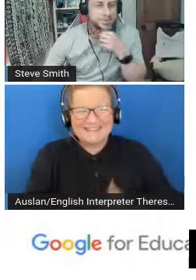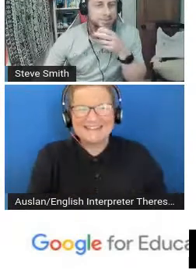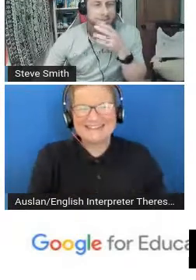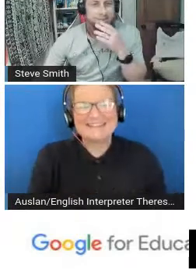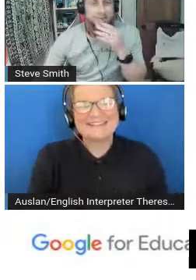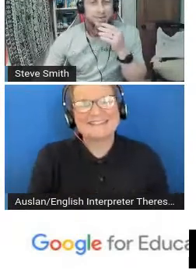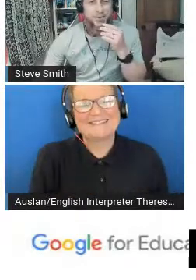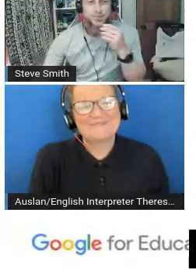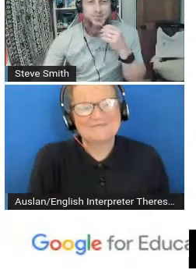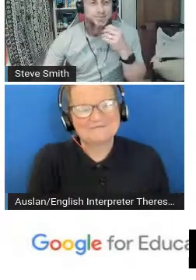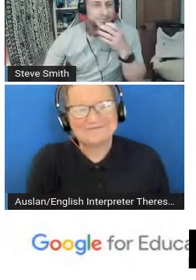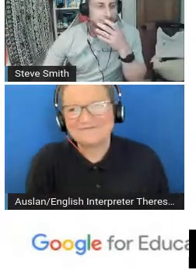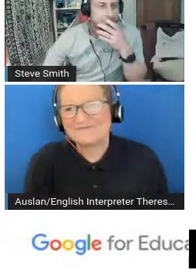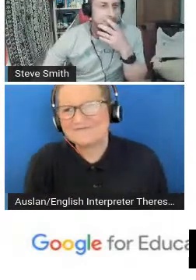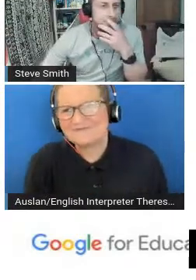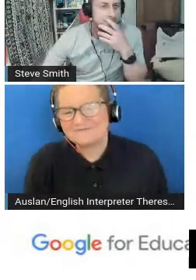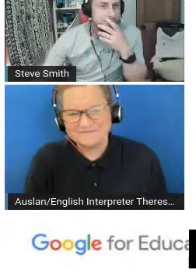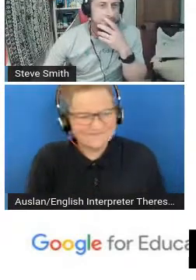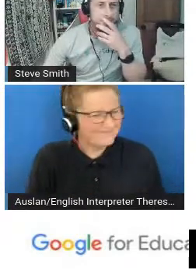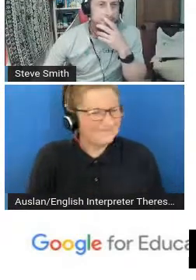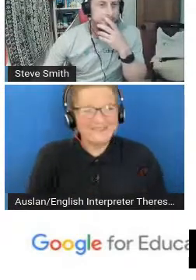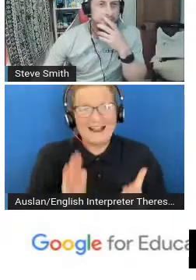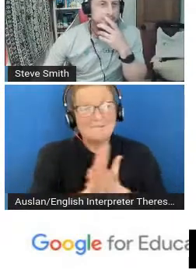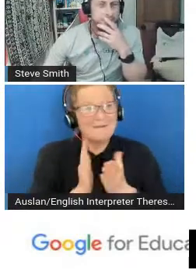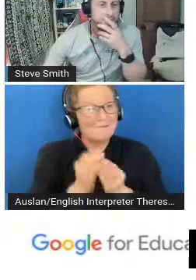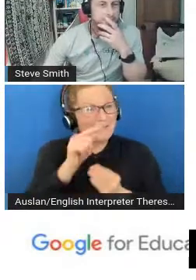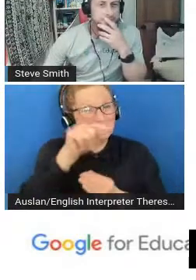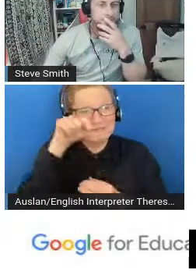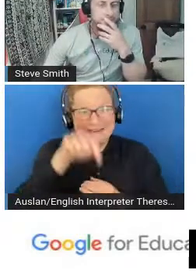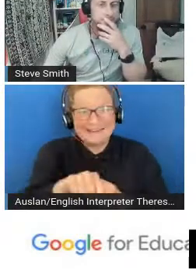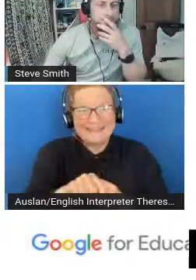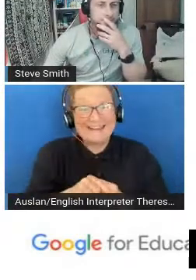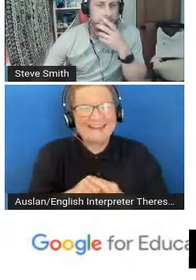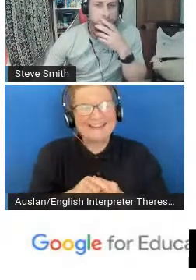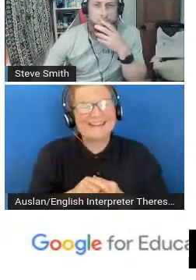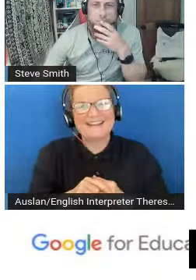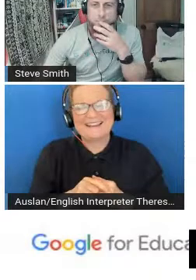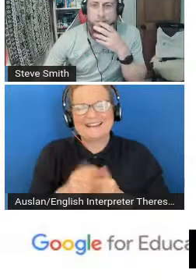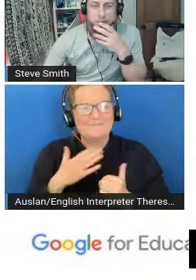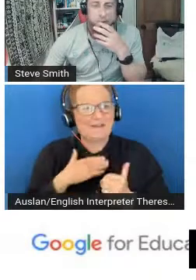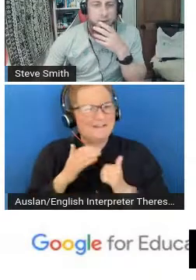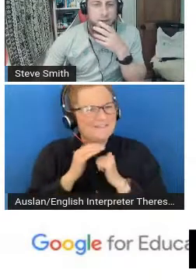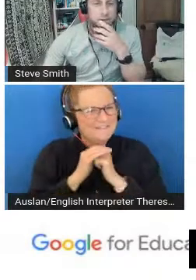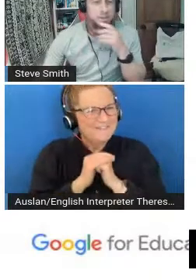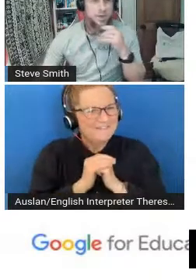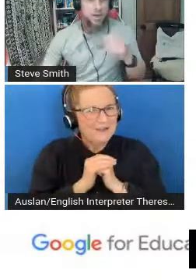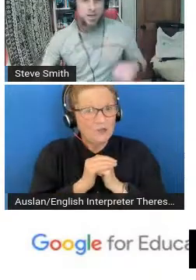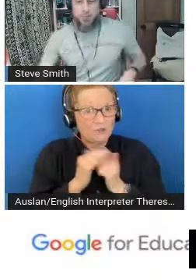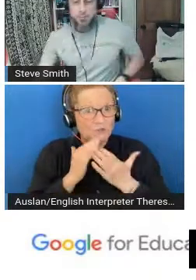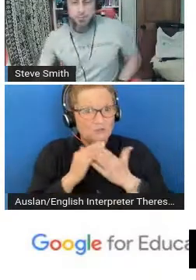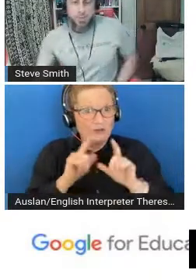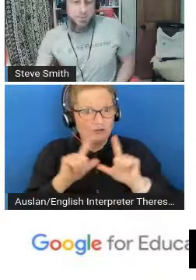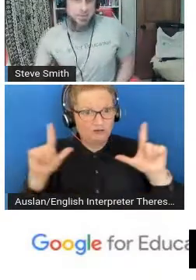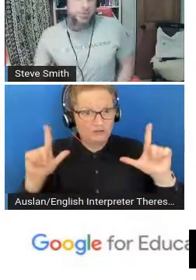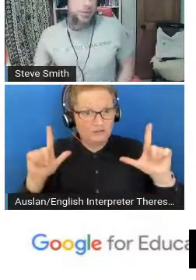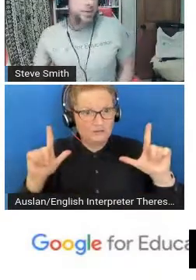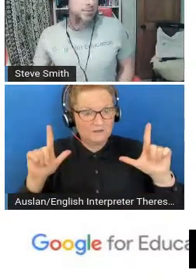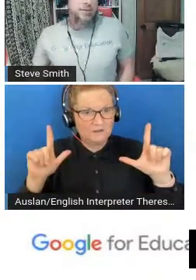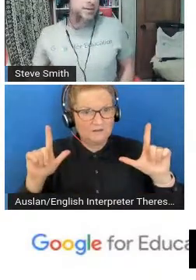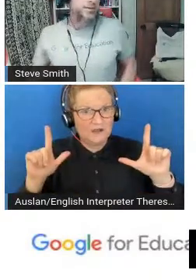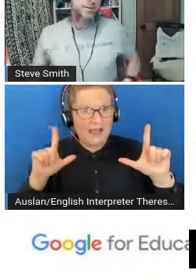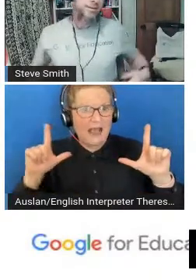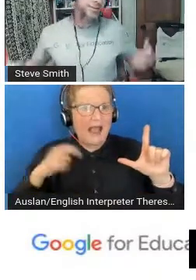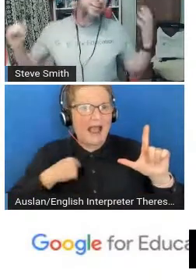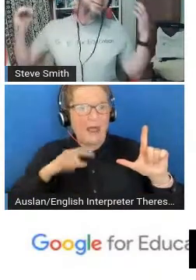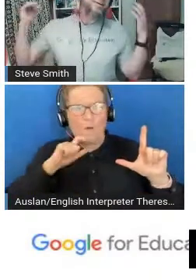Chris. So happy for you to be here, my friend. Now, I think you're actually going to share your screen, right? So I might remove my screen. Yeah, I might as well. I